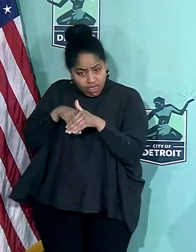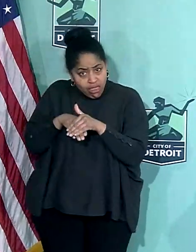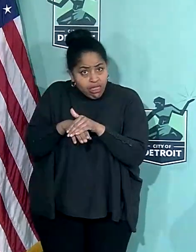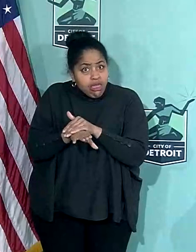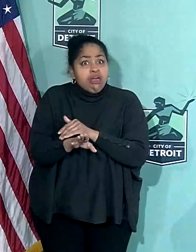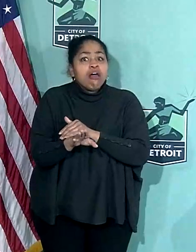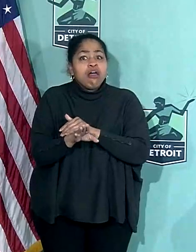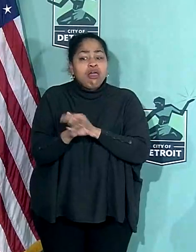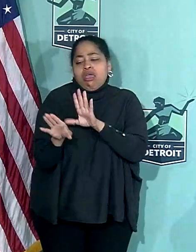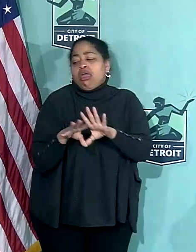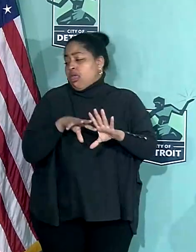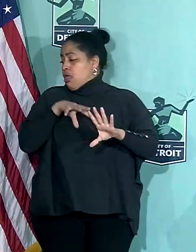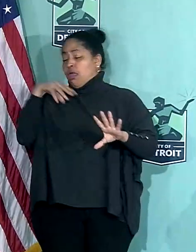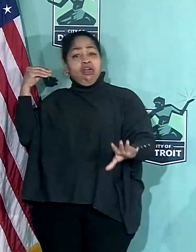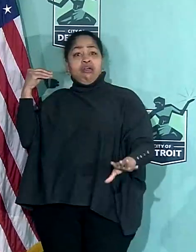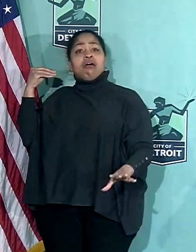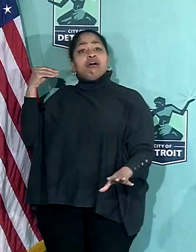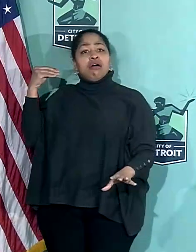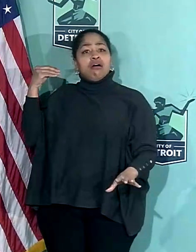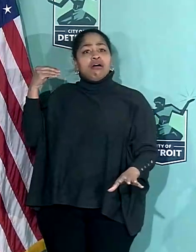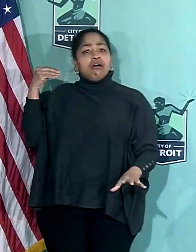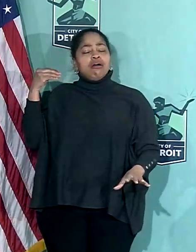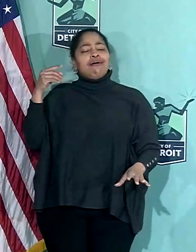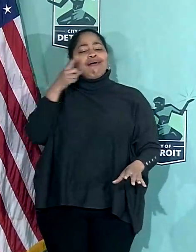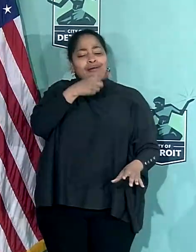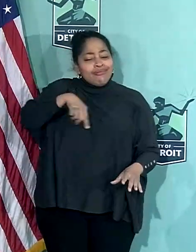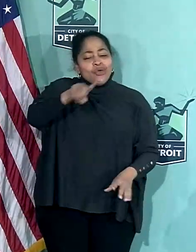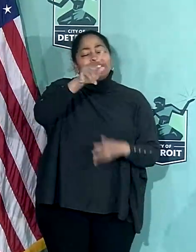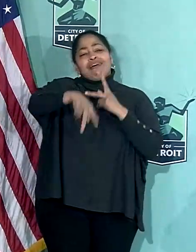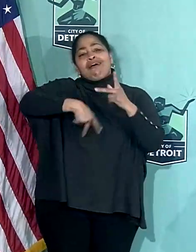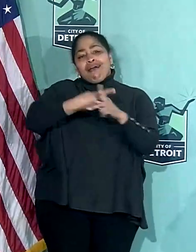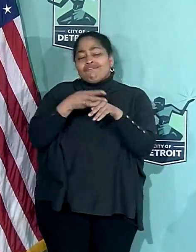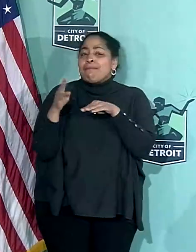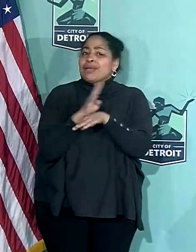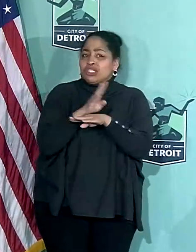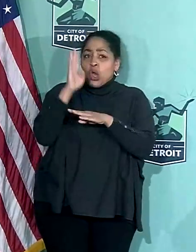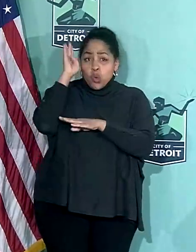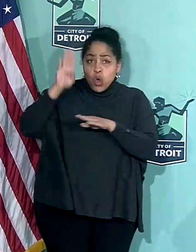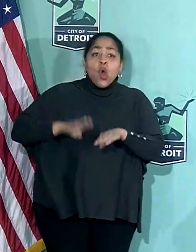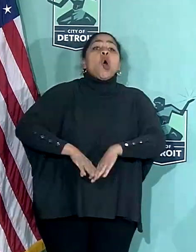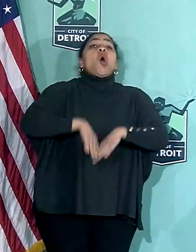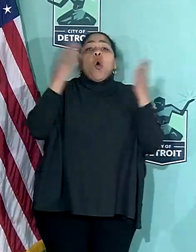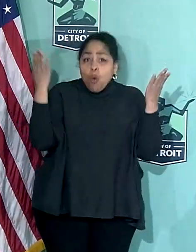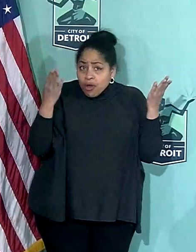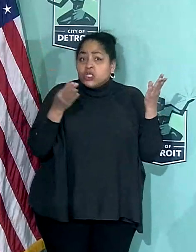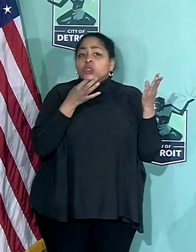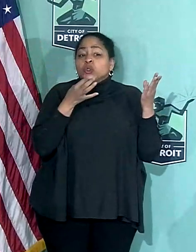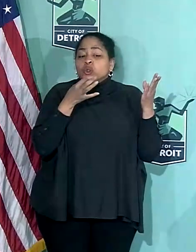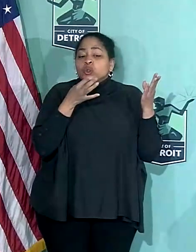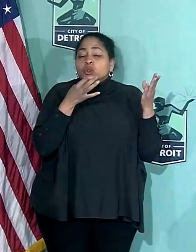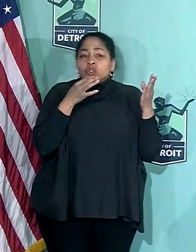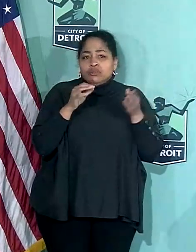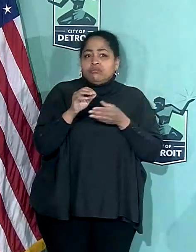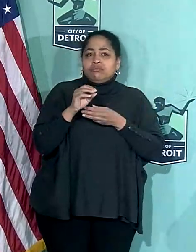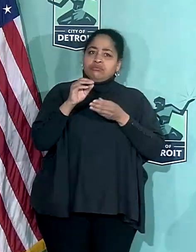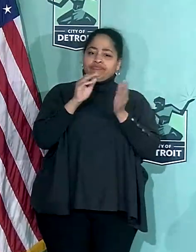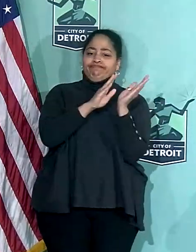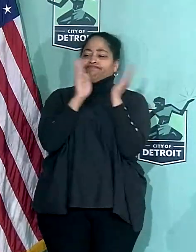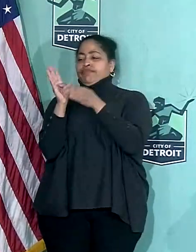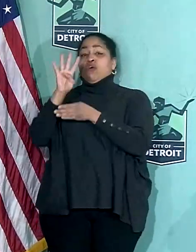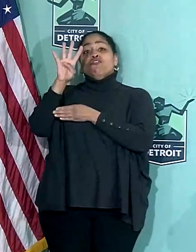and go back out. Those are the kinds of businesses that will open in phase 4. I'm still not clear on